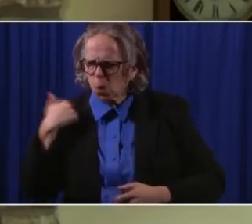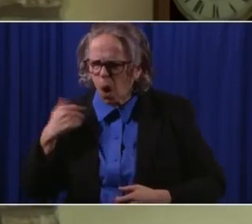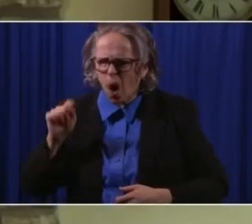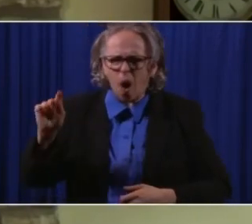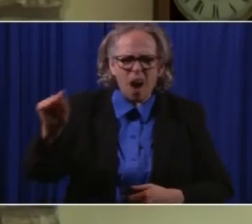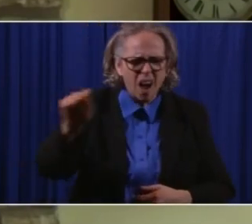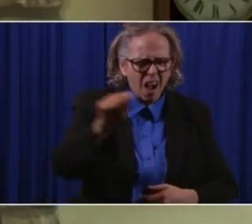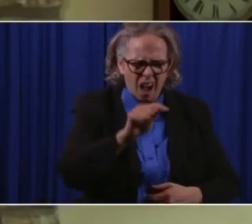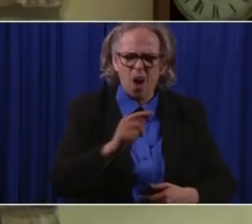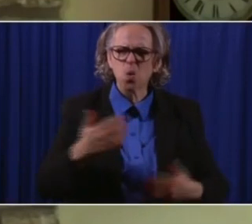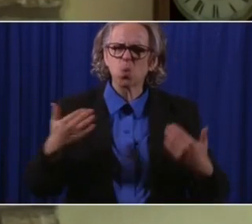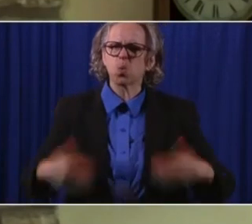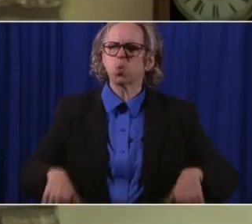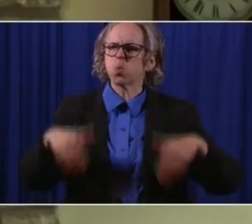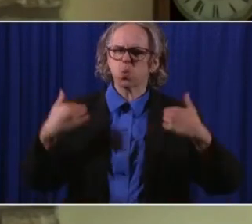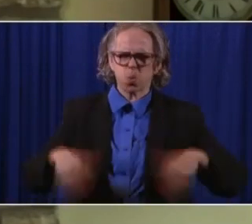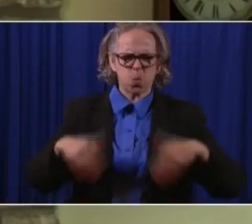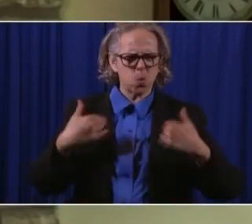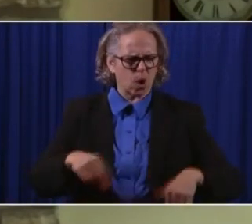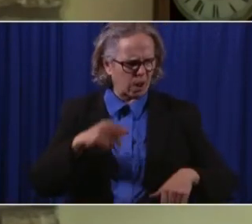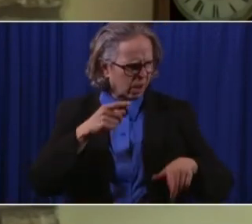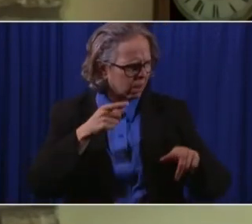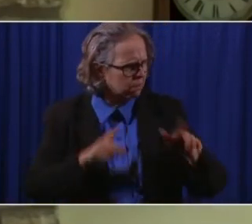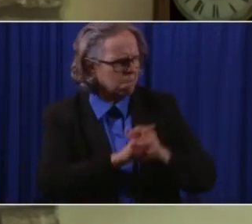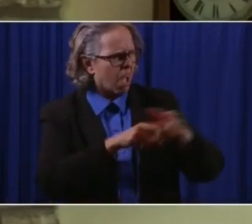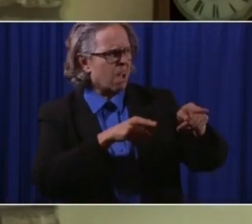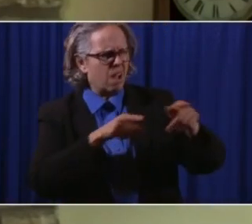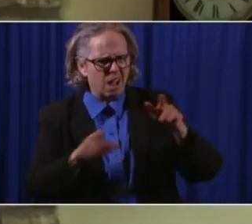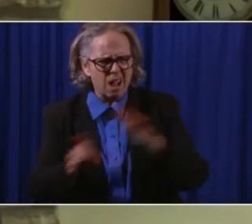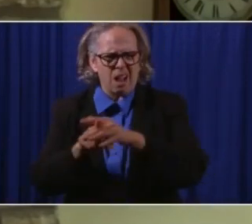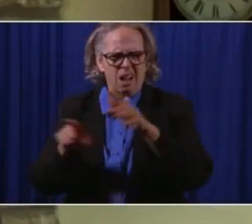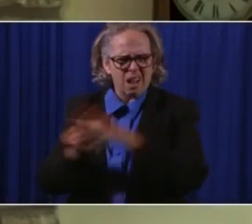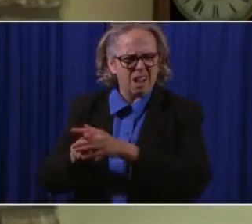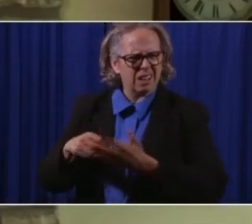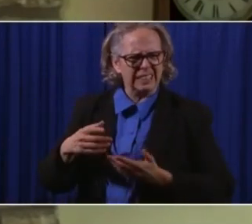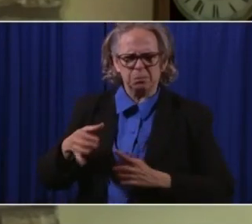seeing that tragedy reported one night for a UD basketball player.